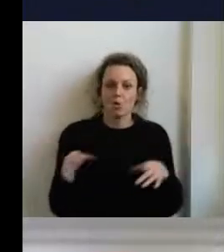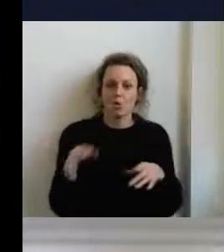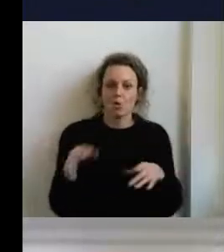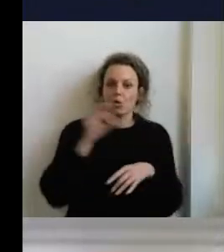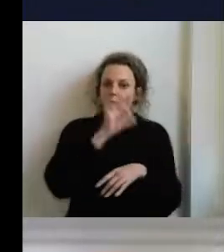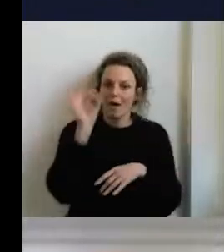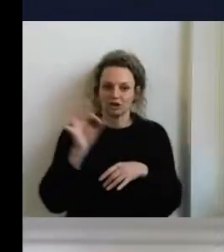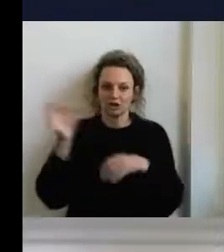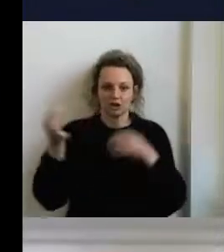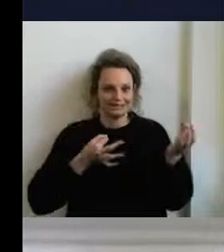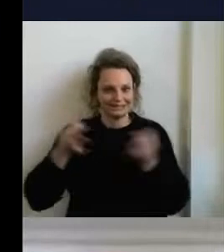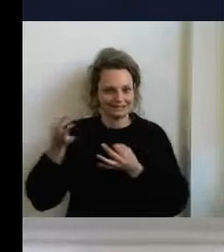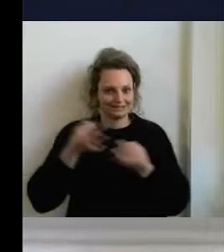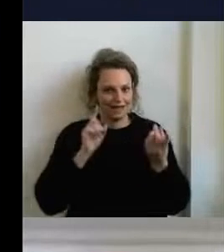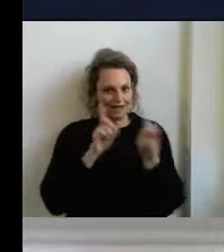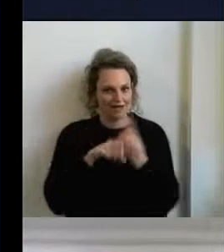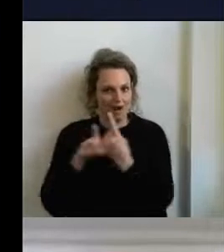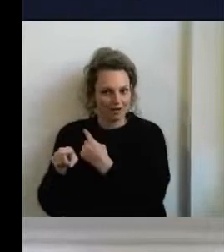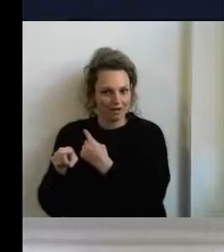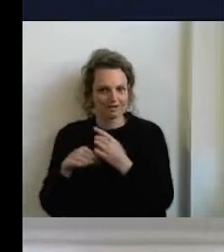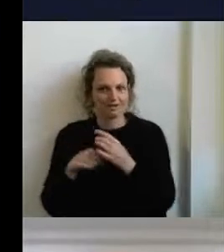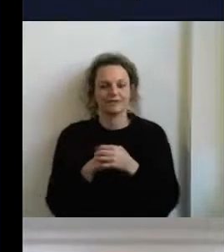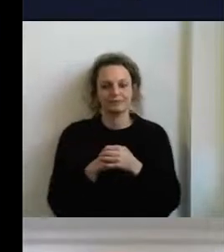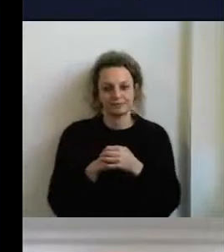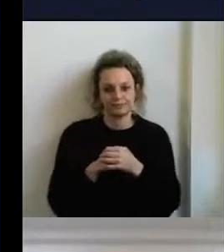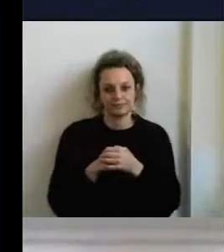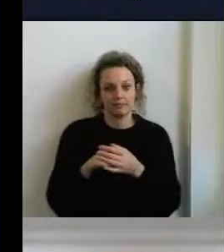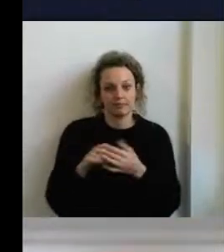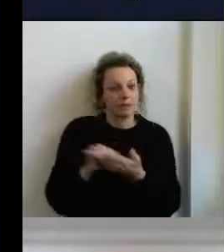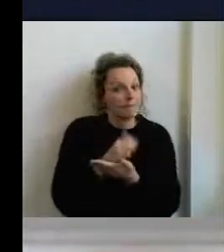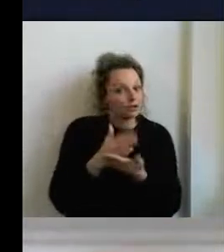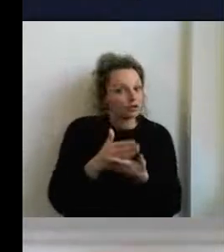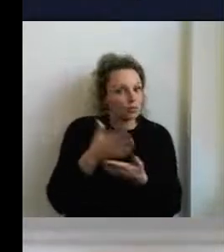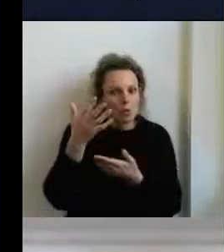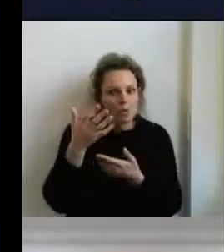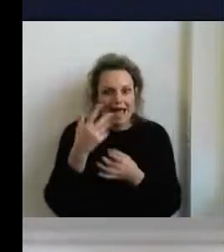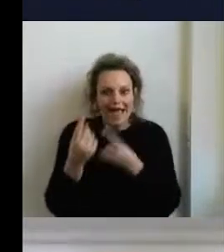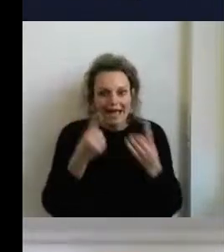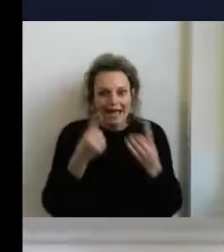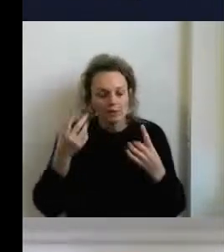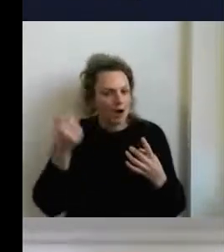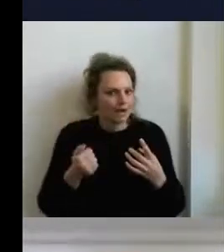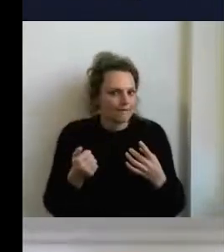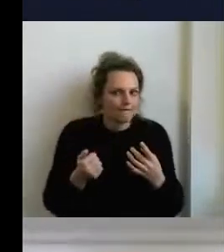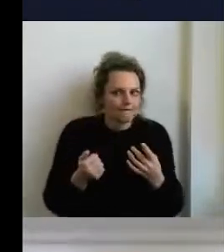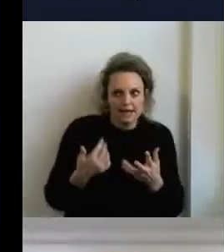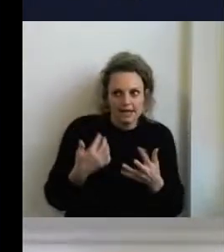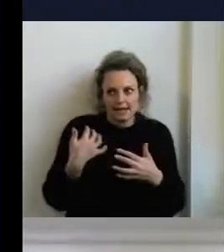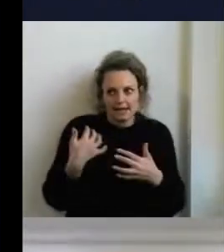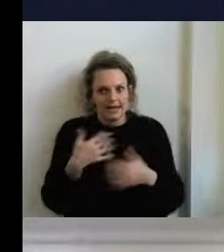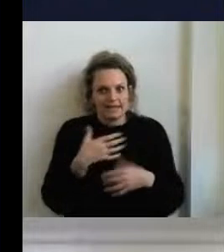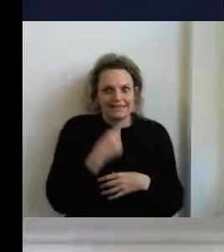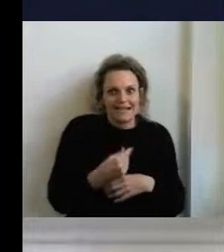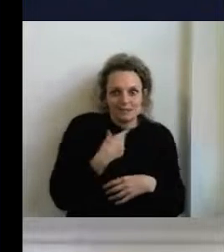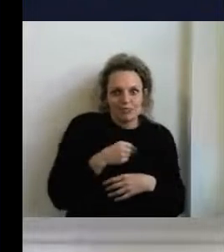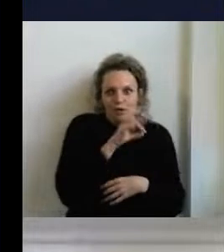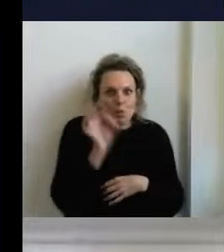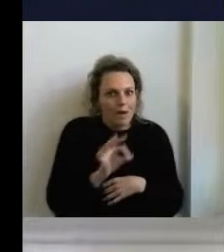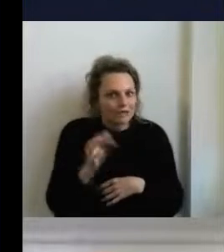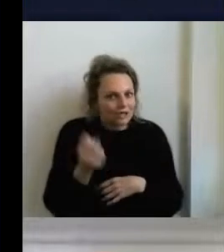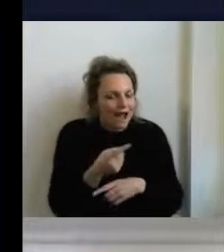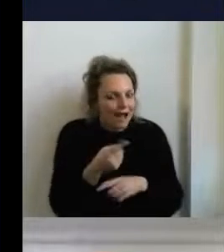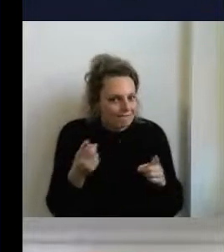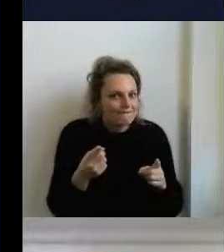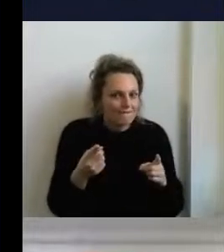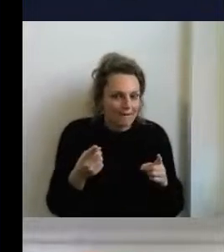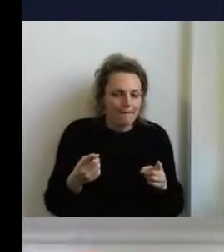very quickly, just to make sure that if anyone has any burning questions, while we've got Jeremy here, not while you've got me here, but while we've got somebody who is on Disability Answer